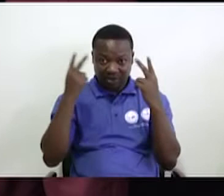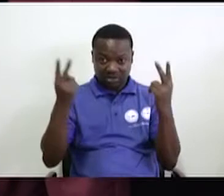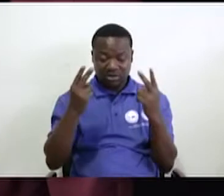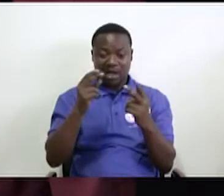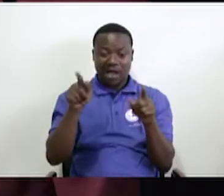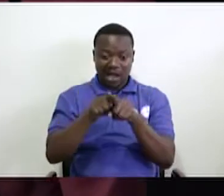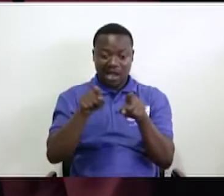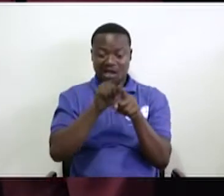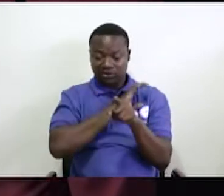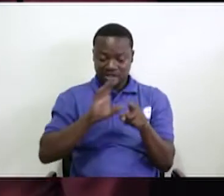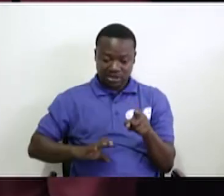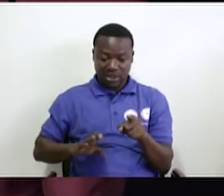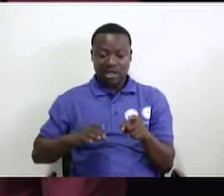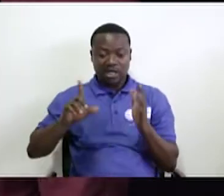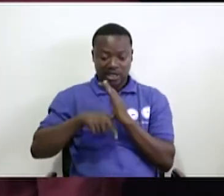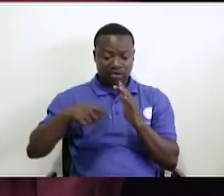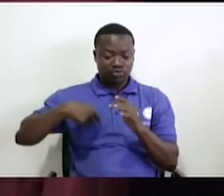And be able to go through suffering.